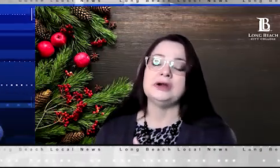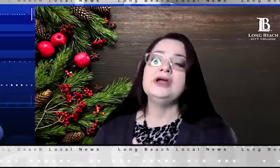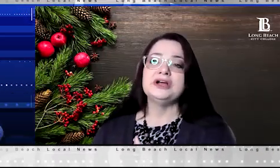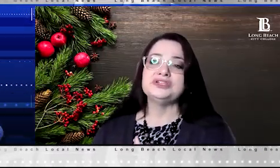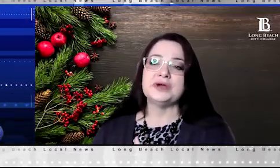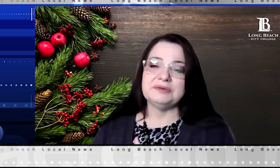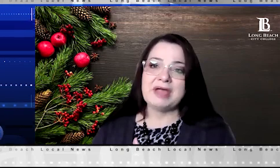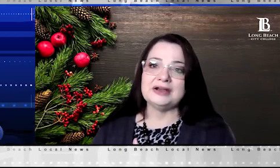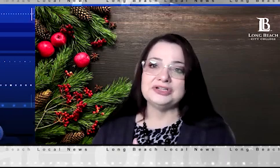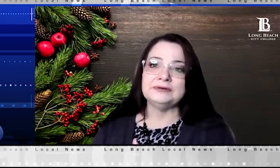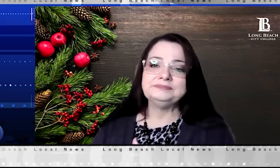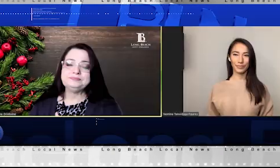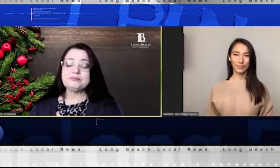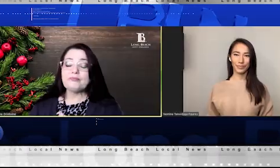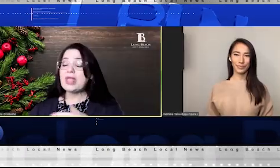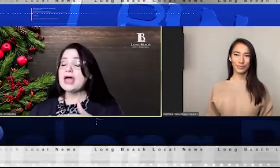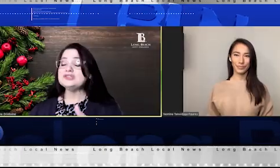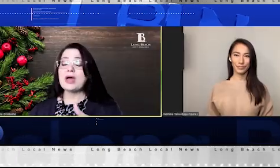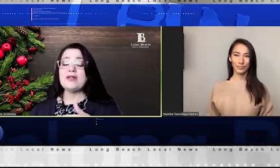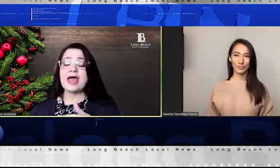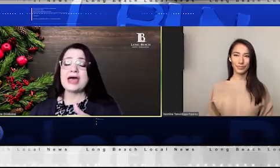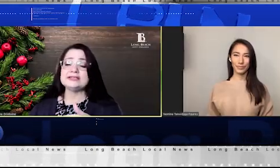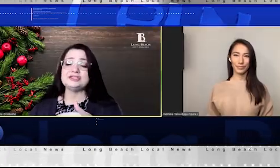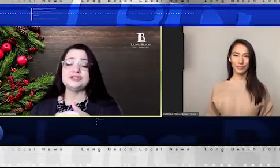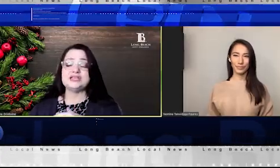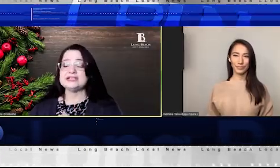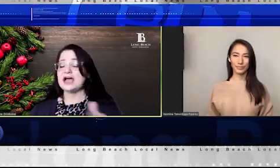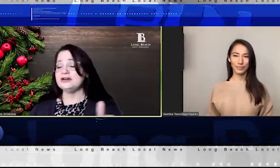Corporation, who is our construction manager, as well.